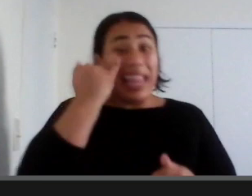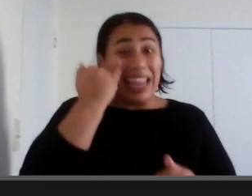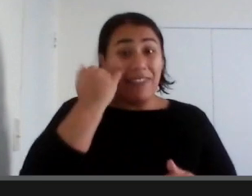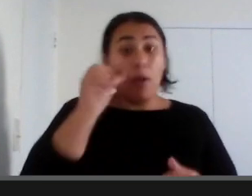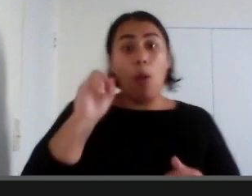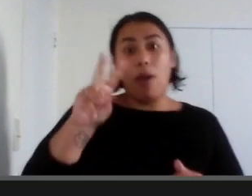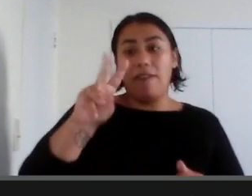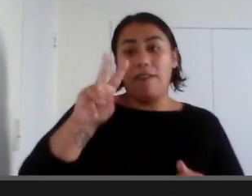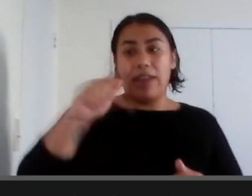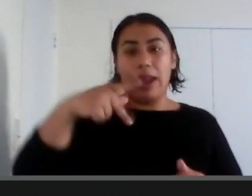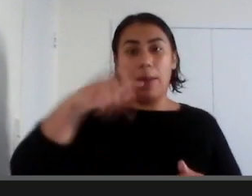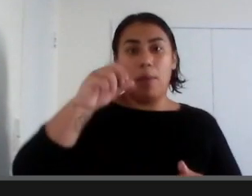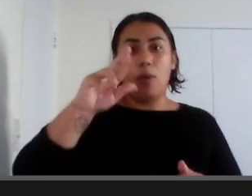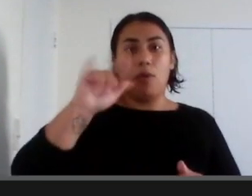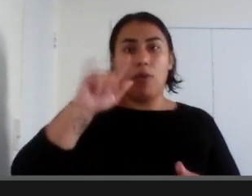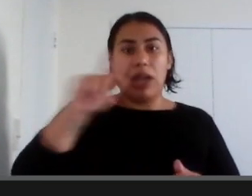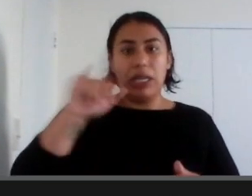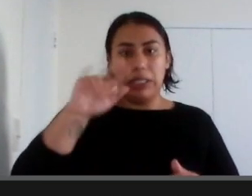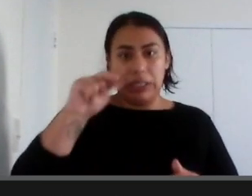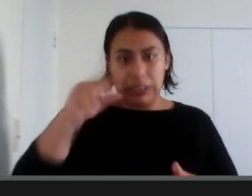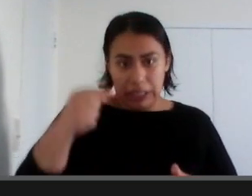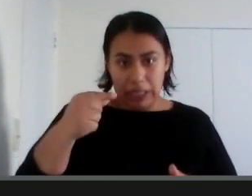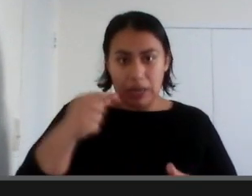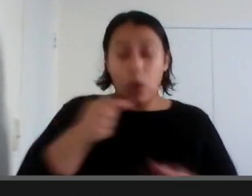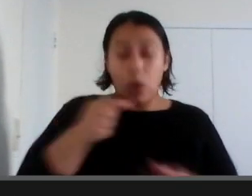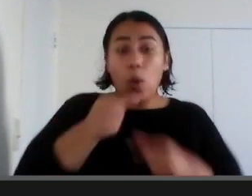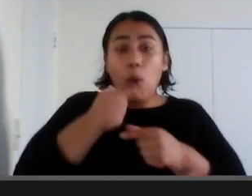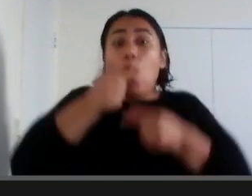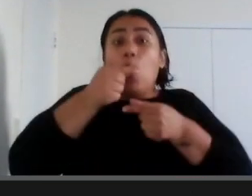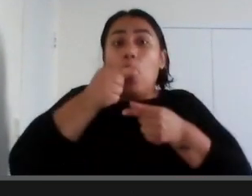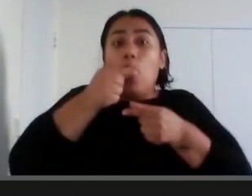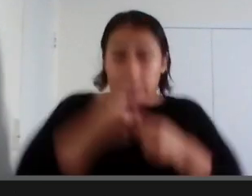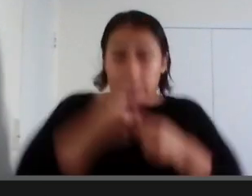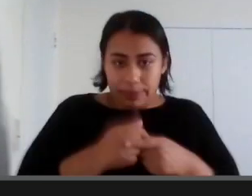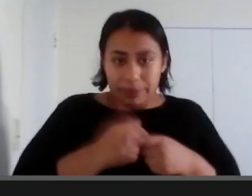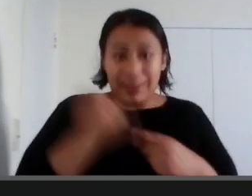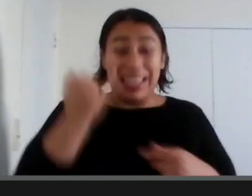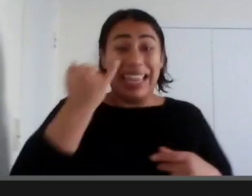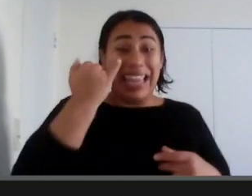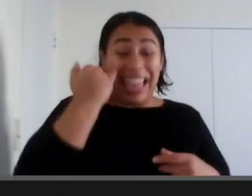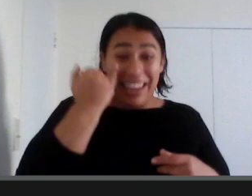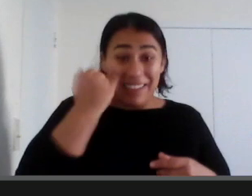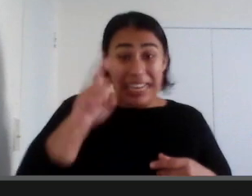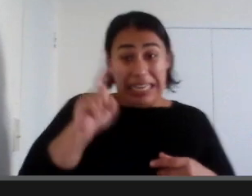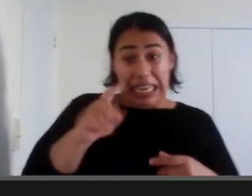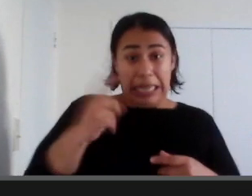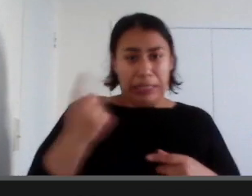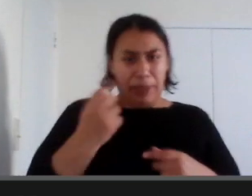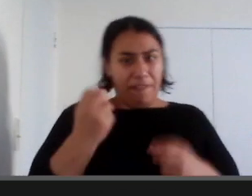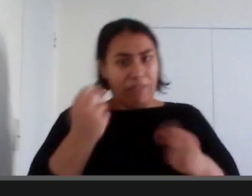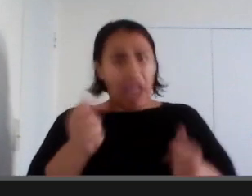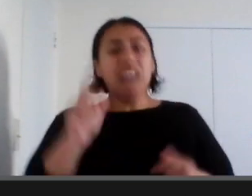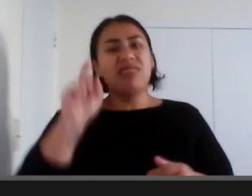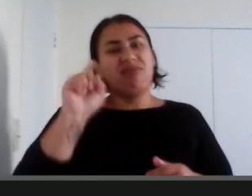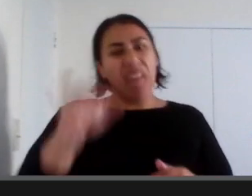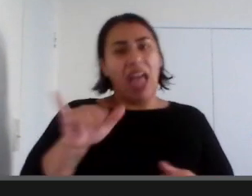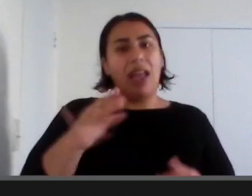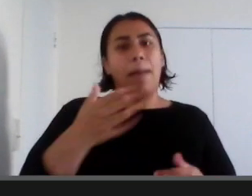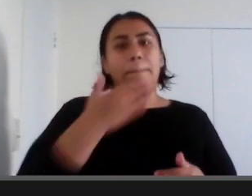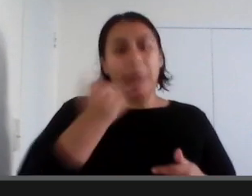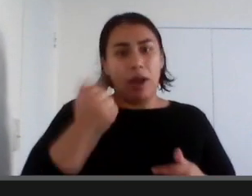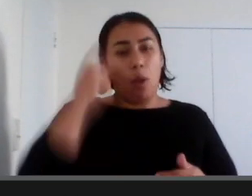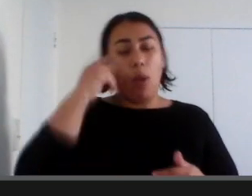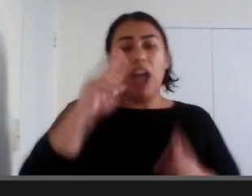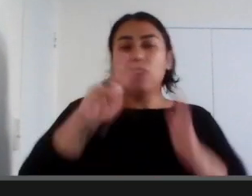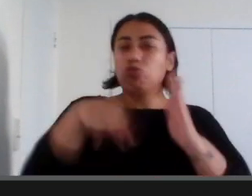have an effect, but those effects are longer lasting. It is recommended to consume oil 1 to 2 hours before bed, and this